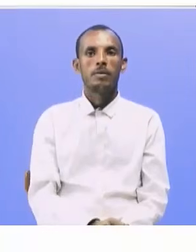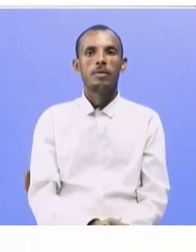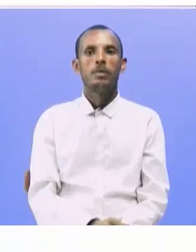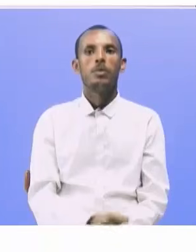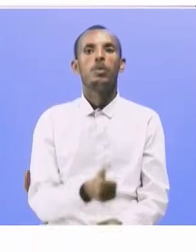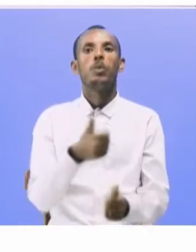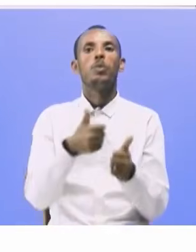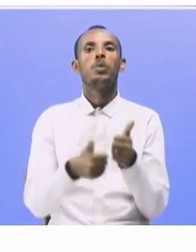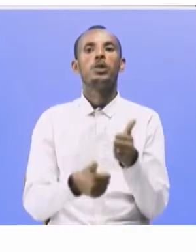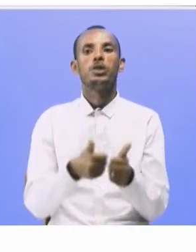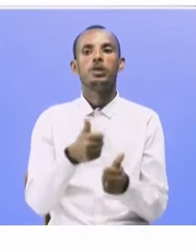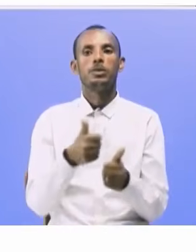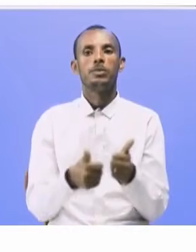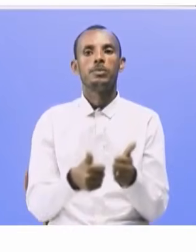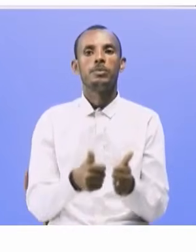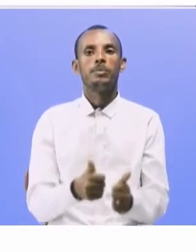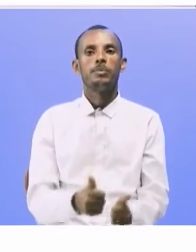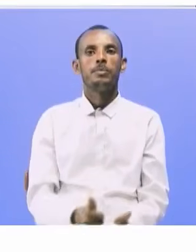which